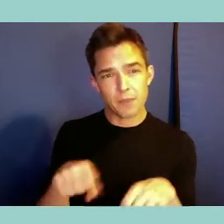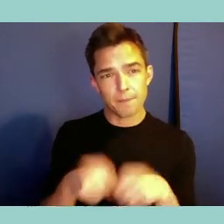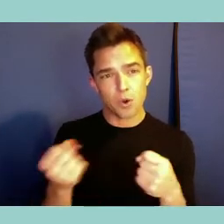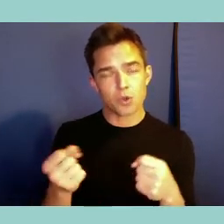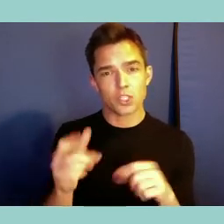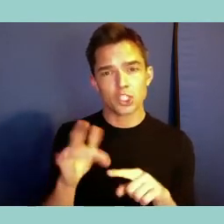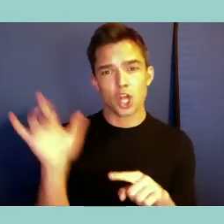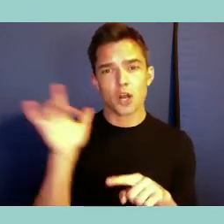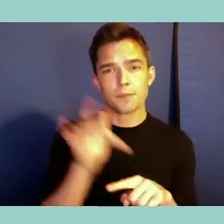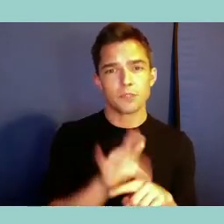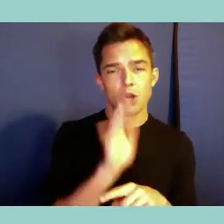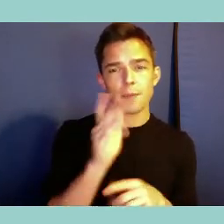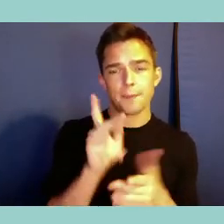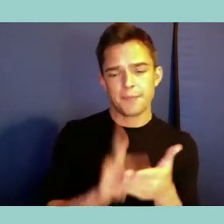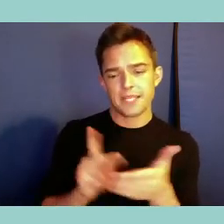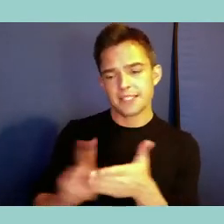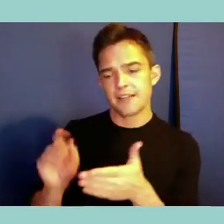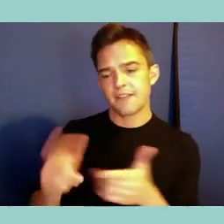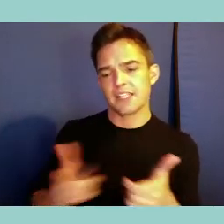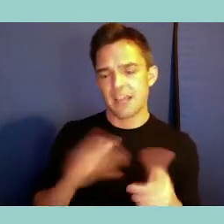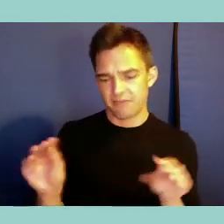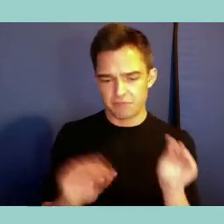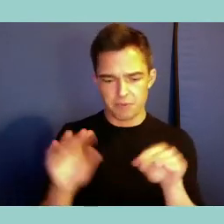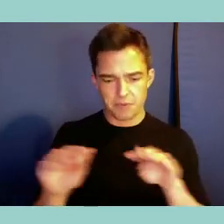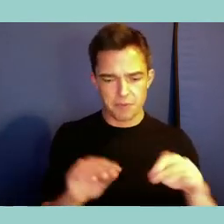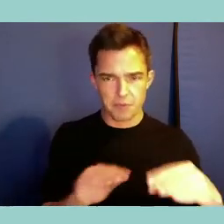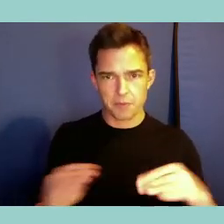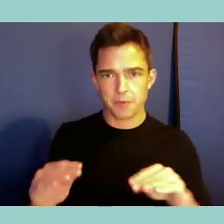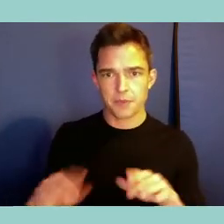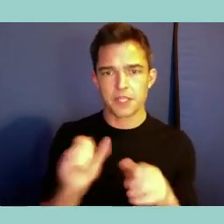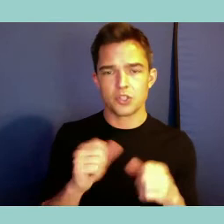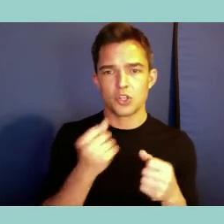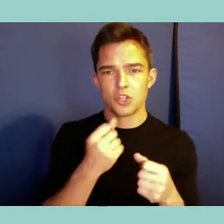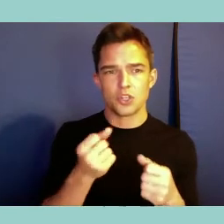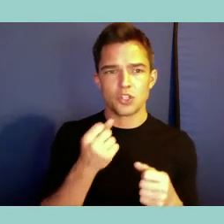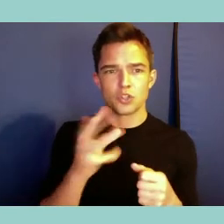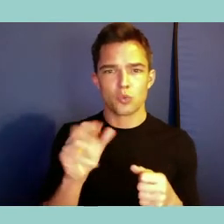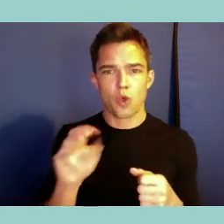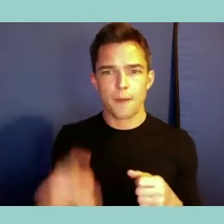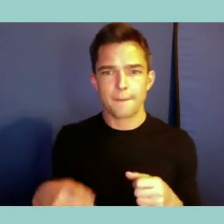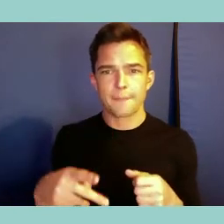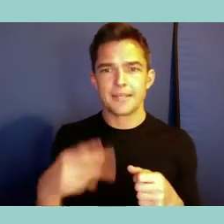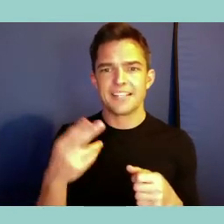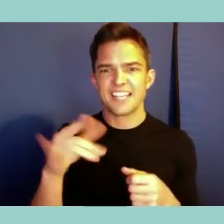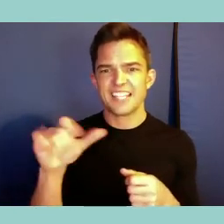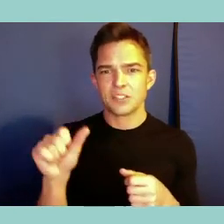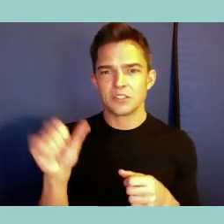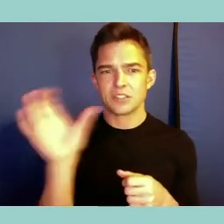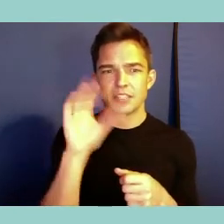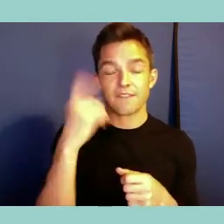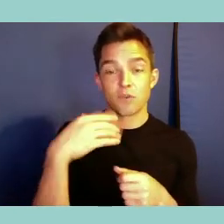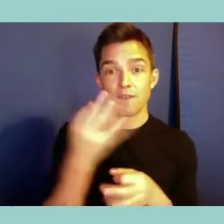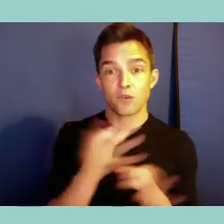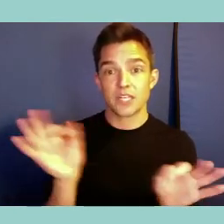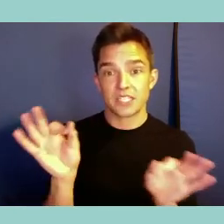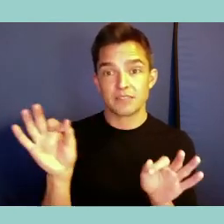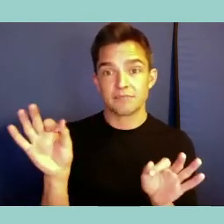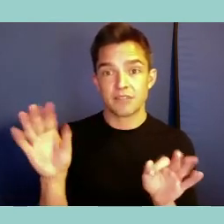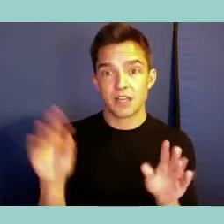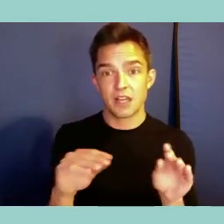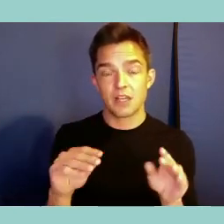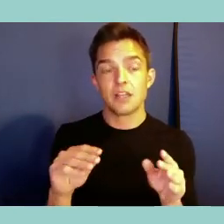shards and bits and pieces of life in the swamps and the hills seeking freedom? Can the